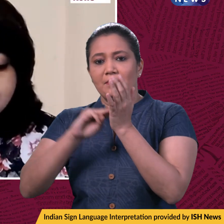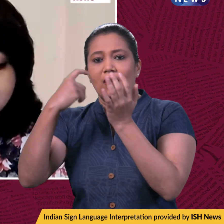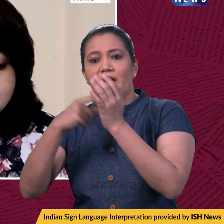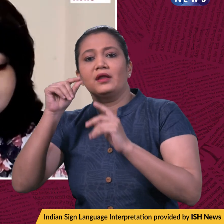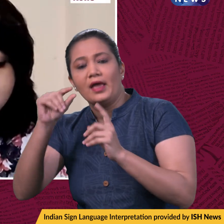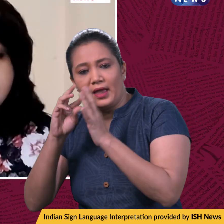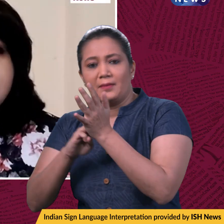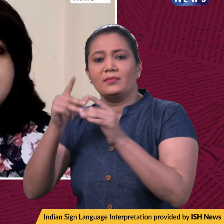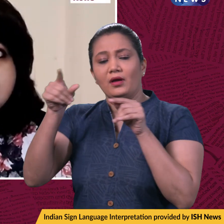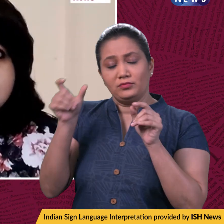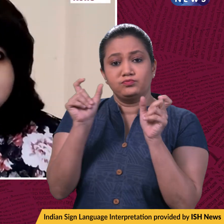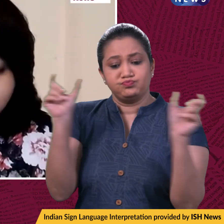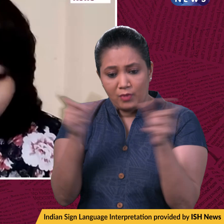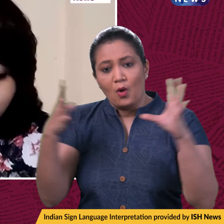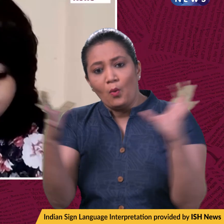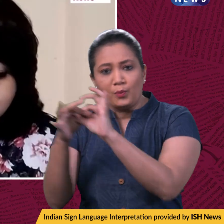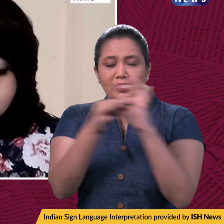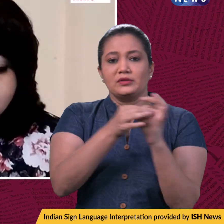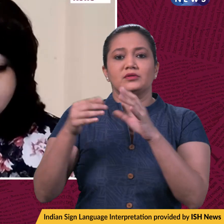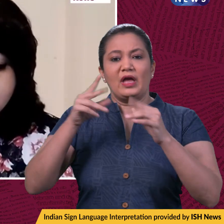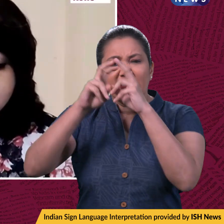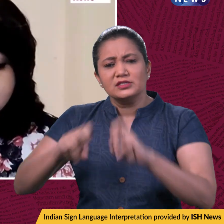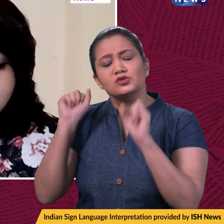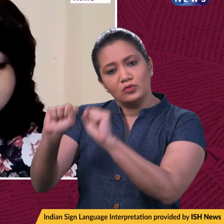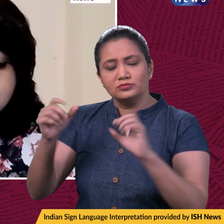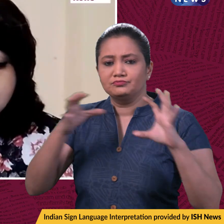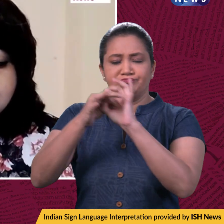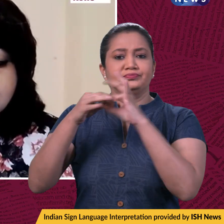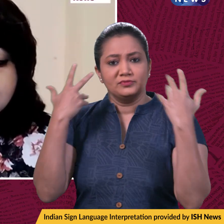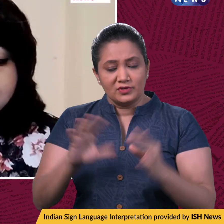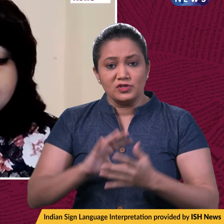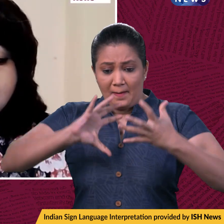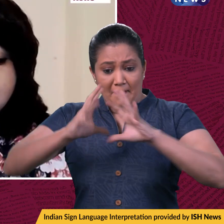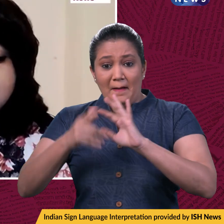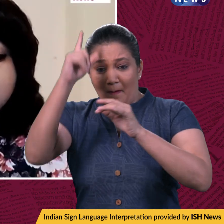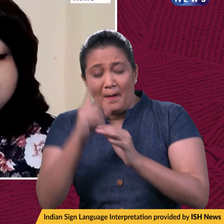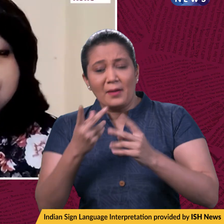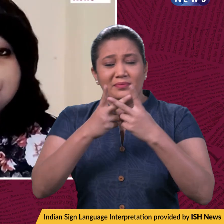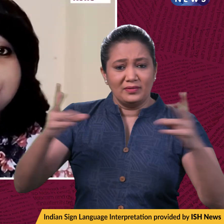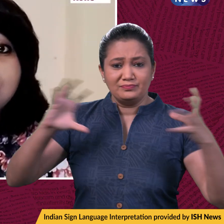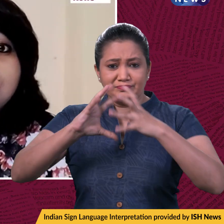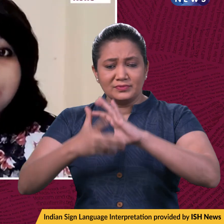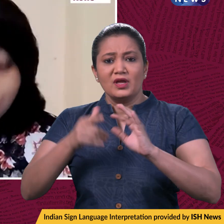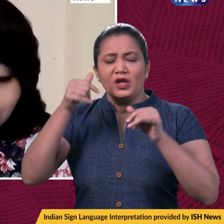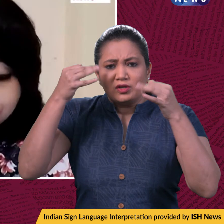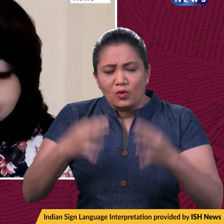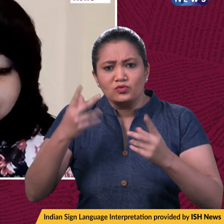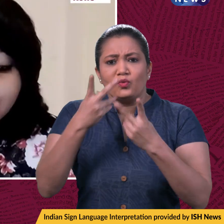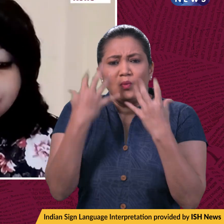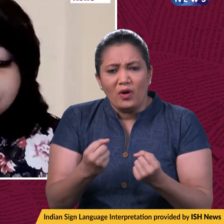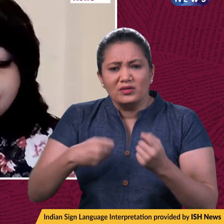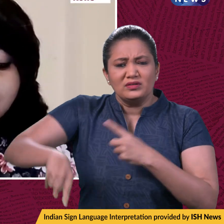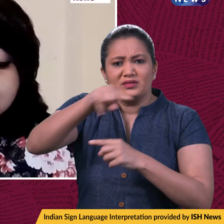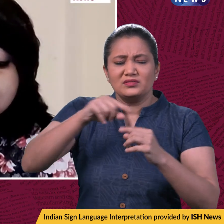High Energy Materials Research Laboratory. Now, the system has been designed in the light of emerging